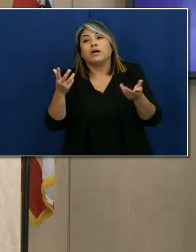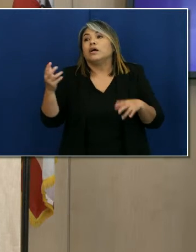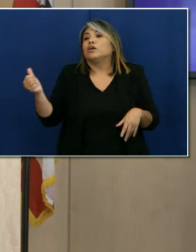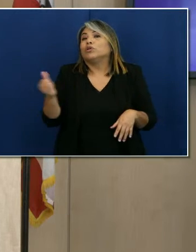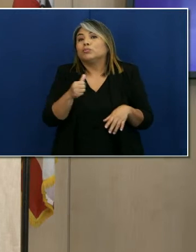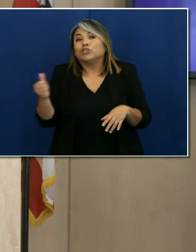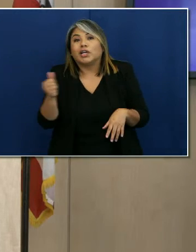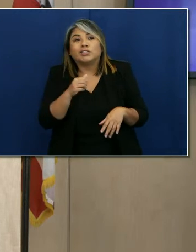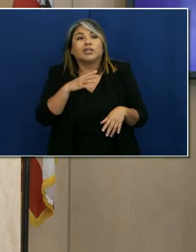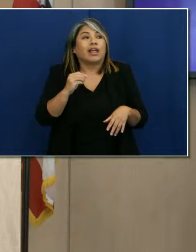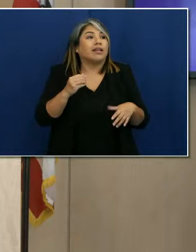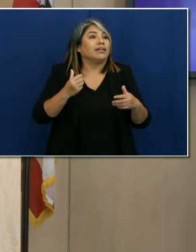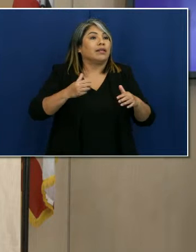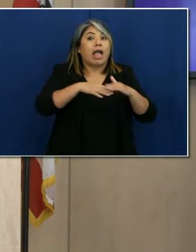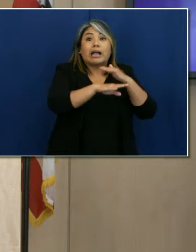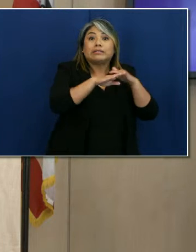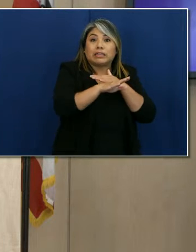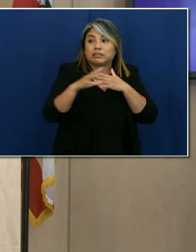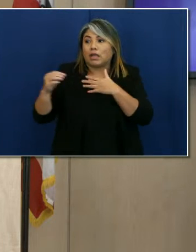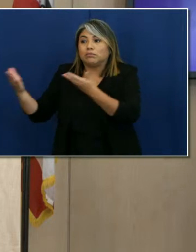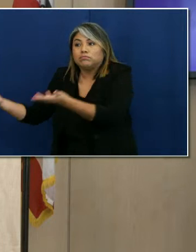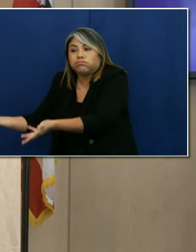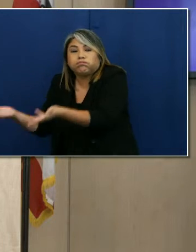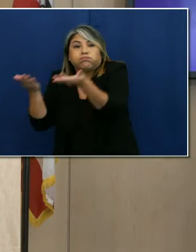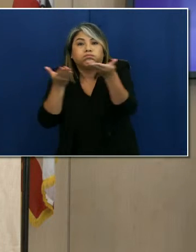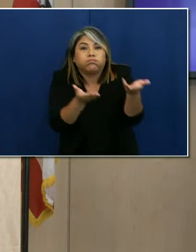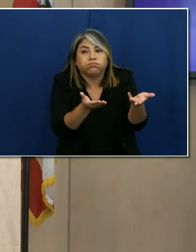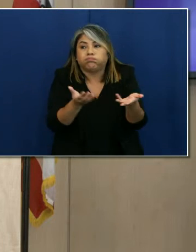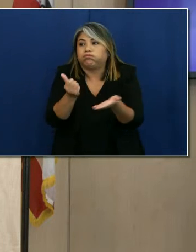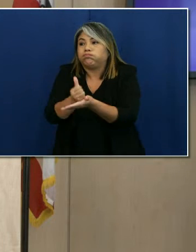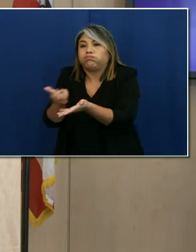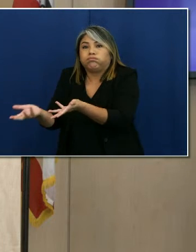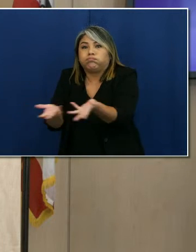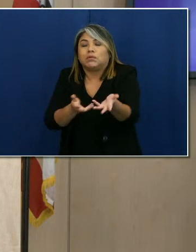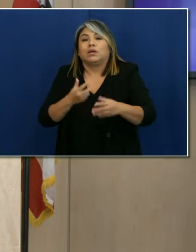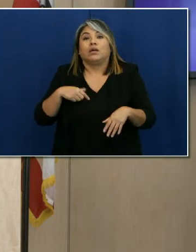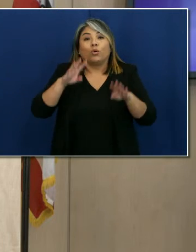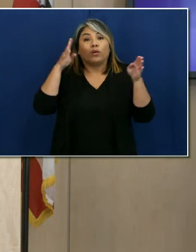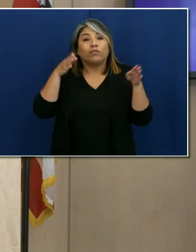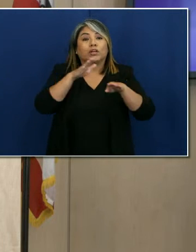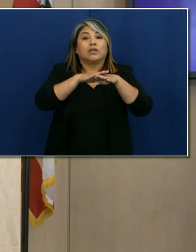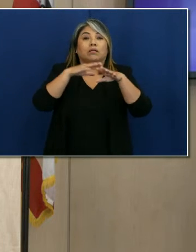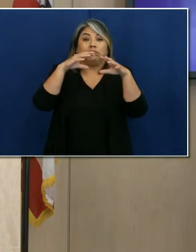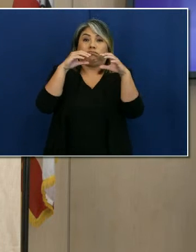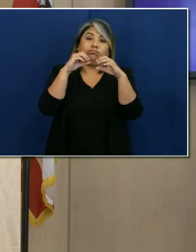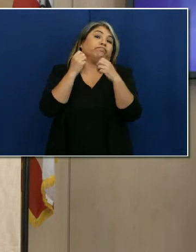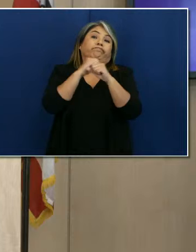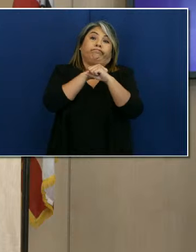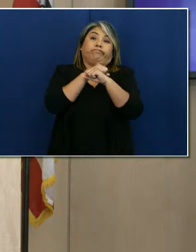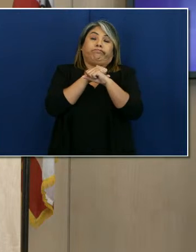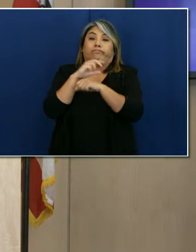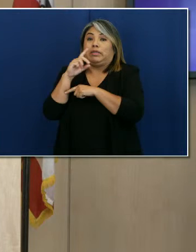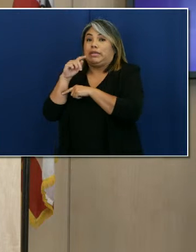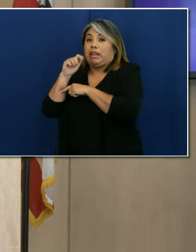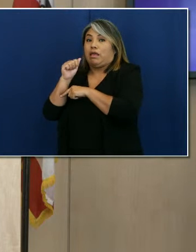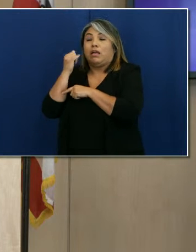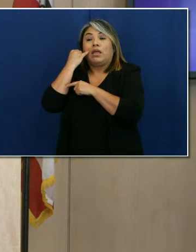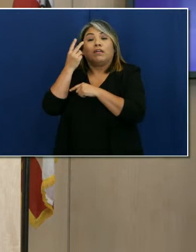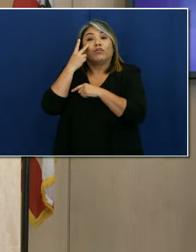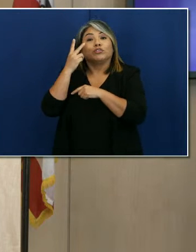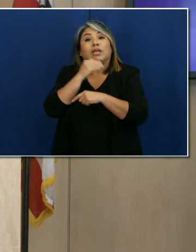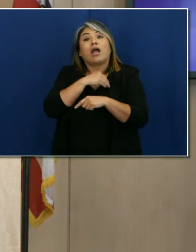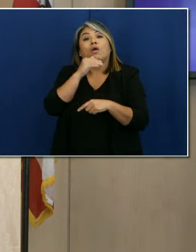transportation and physical access and mobility. We have focused on data. If you go to our website, that's